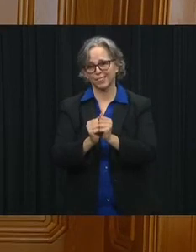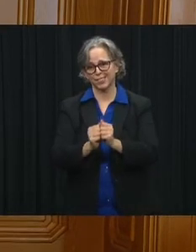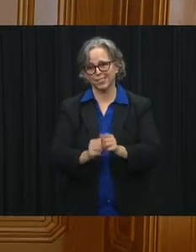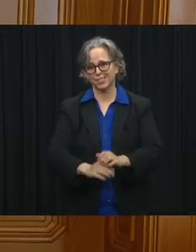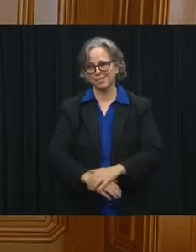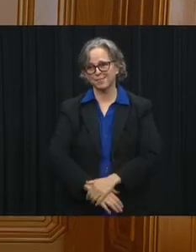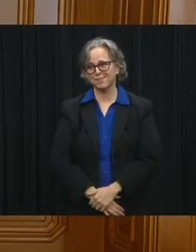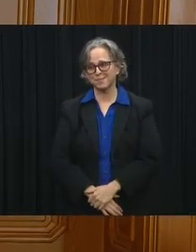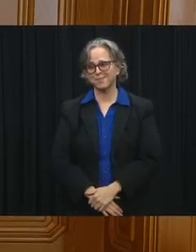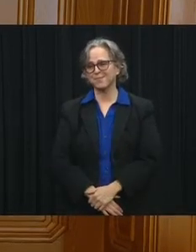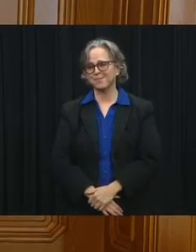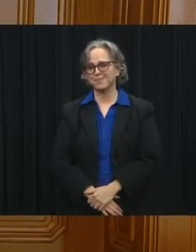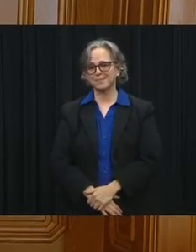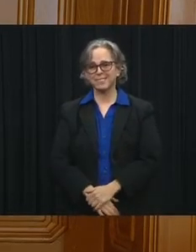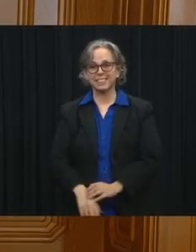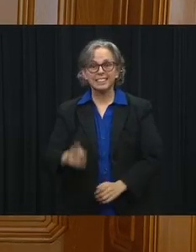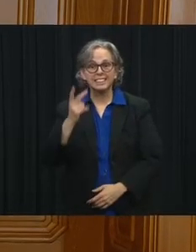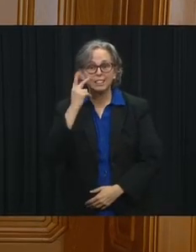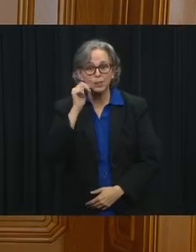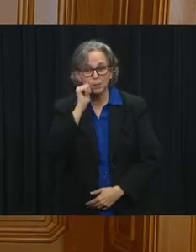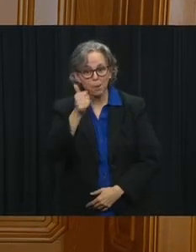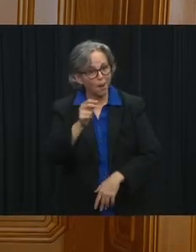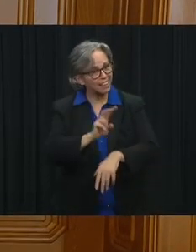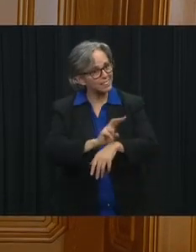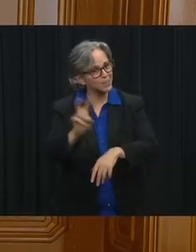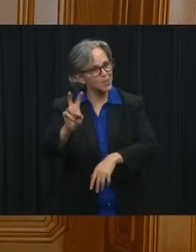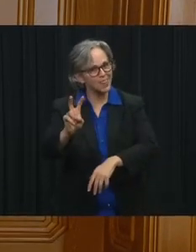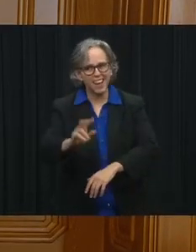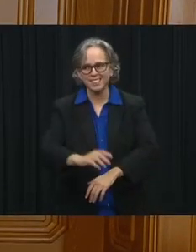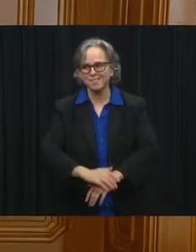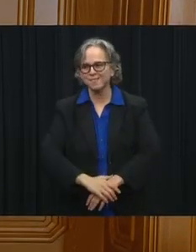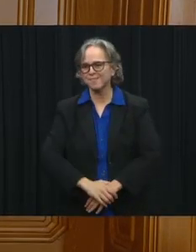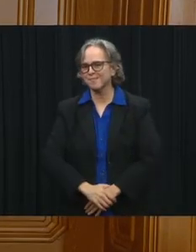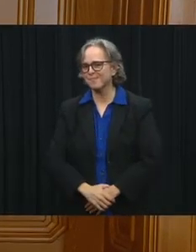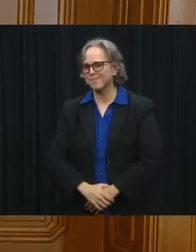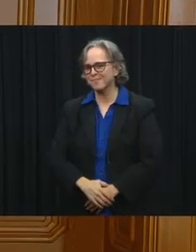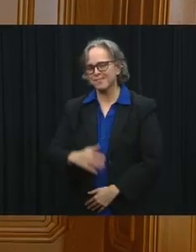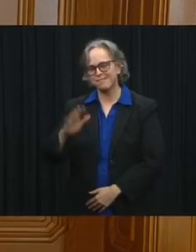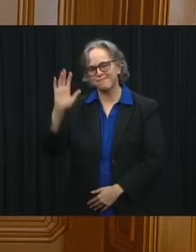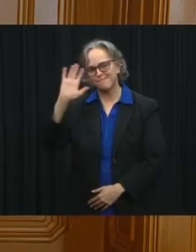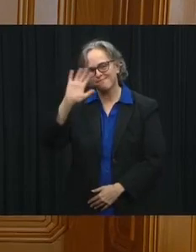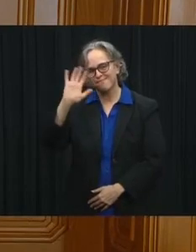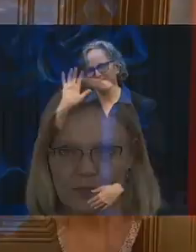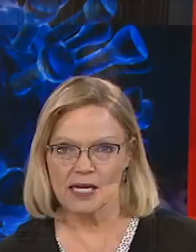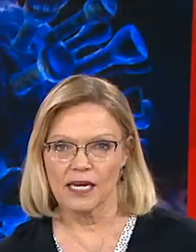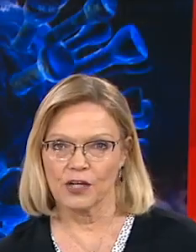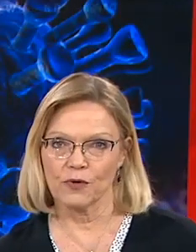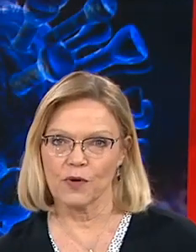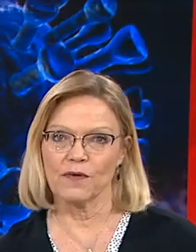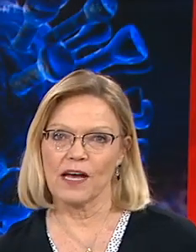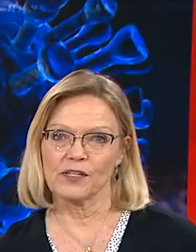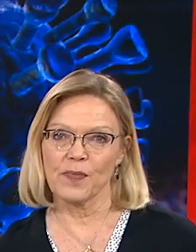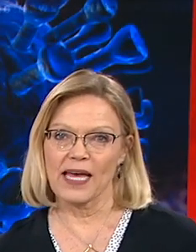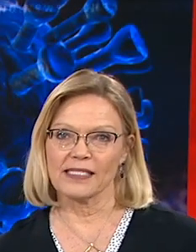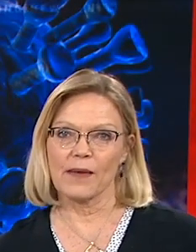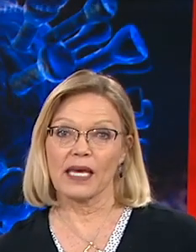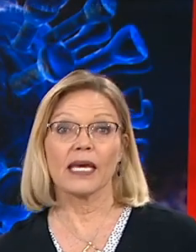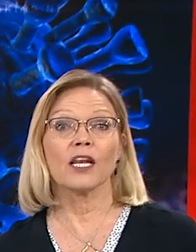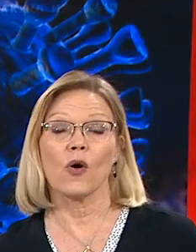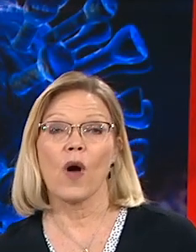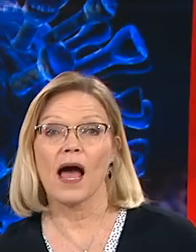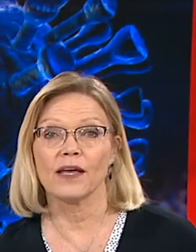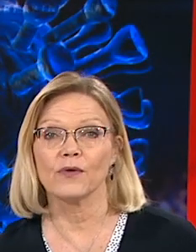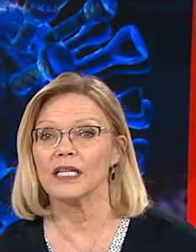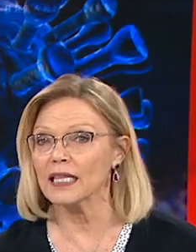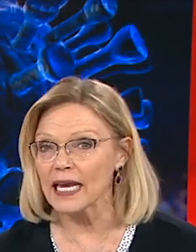We'll see you all tomorrow at 2 o'clock. Thanks a lot. You've been watching Governor DeWine's daily update on the coronavirus pandemic